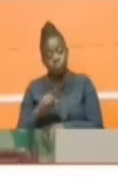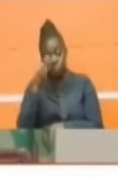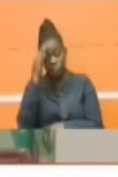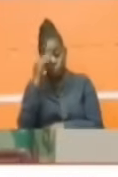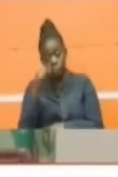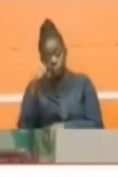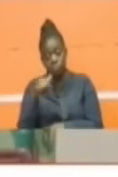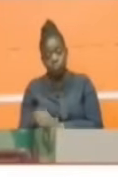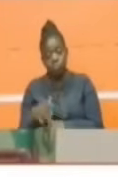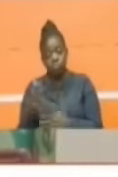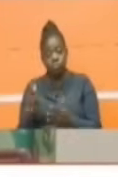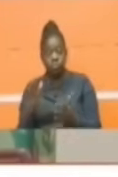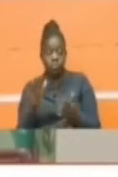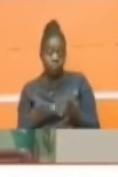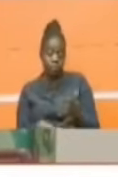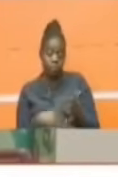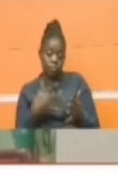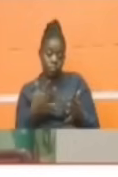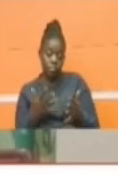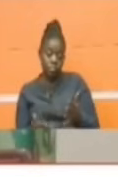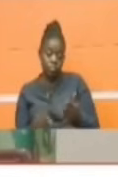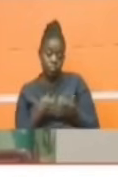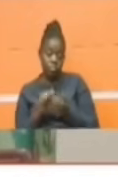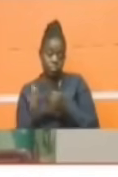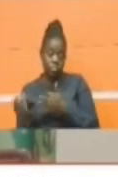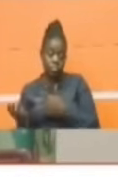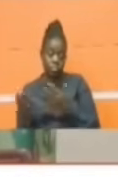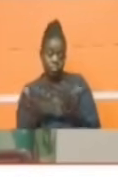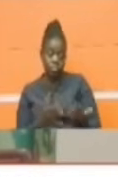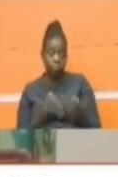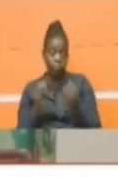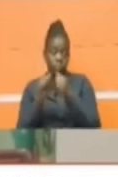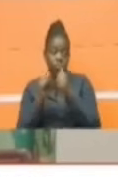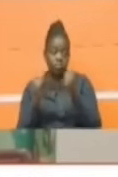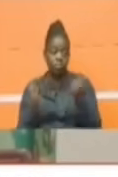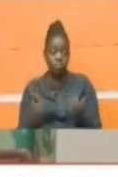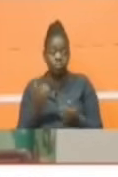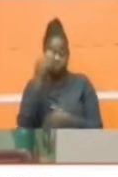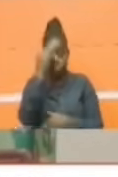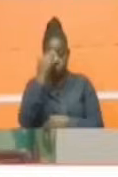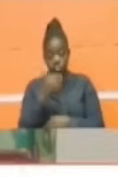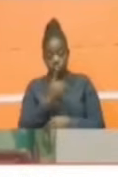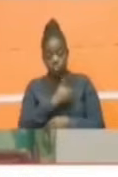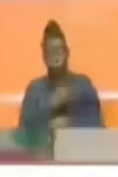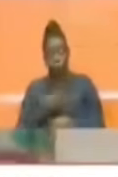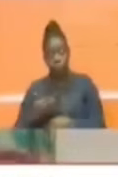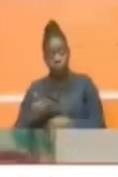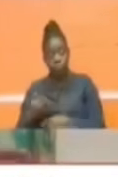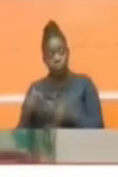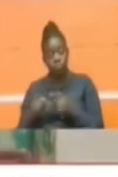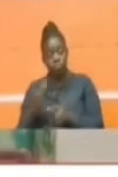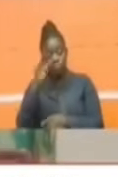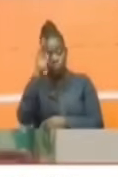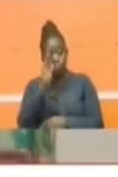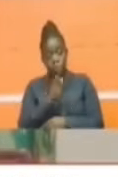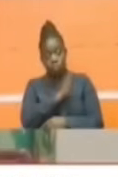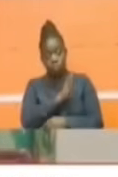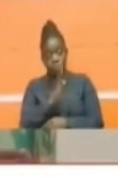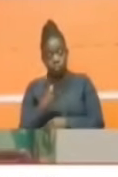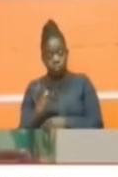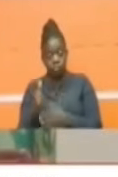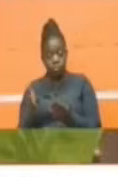this joint music competition can bring together the Catholic and Anglican choirs